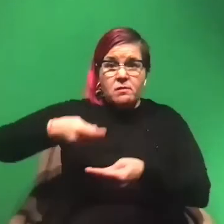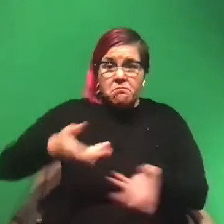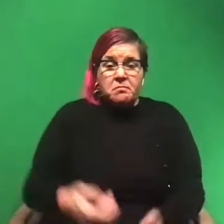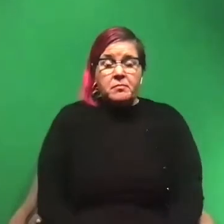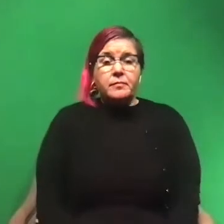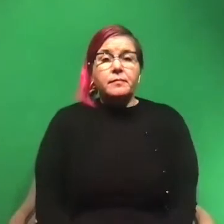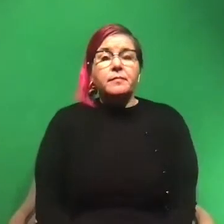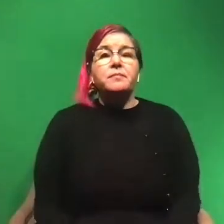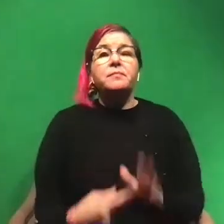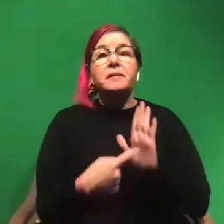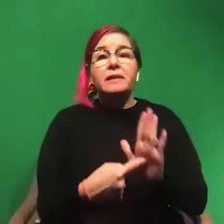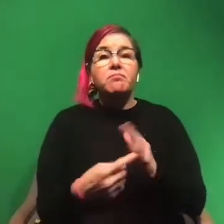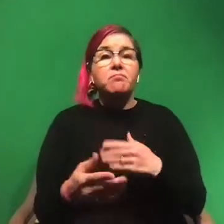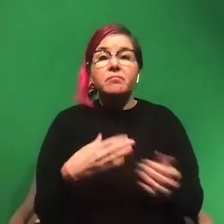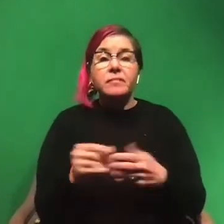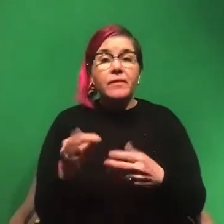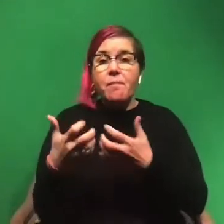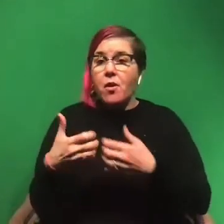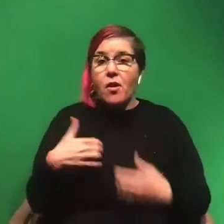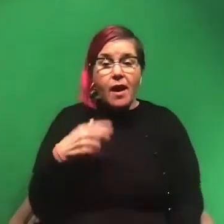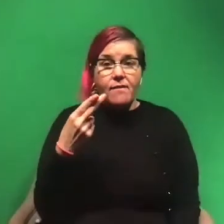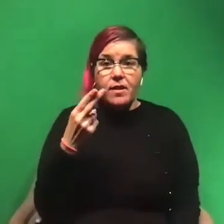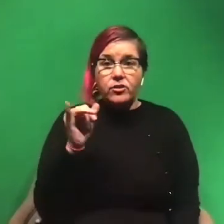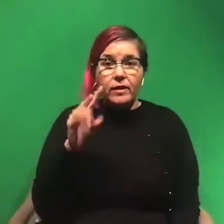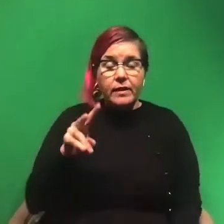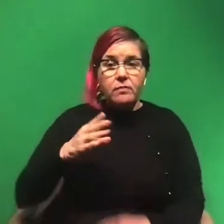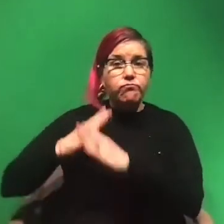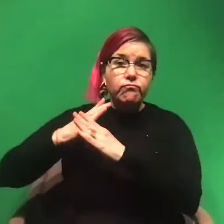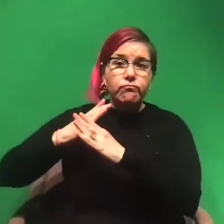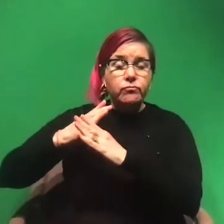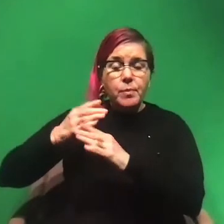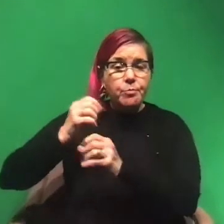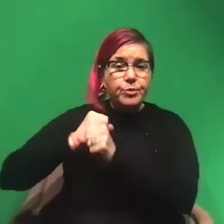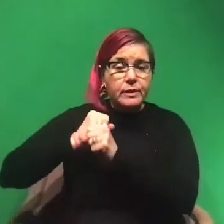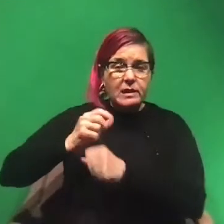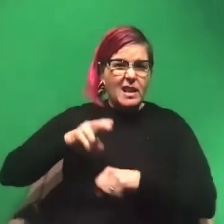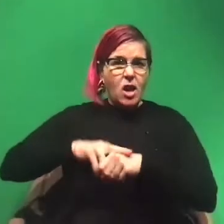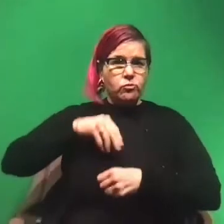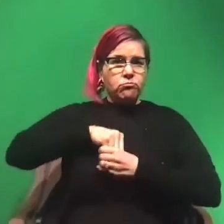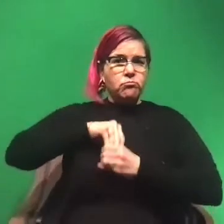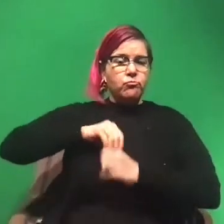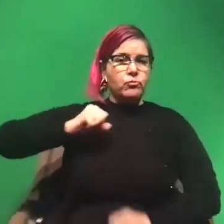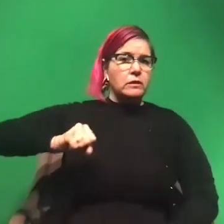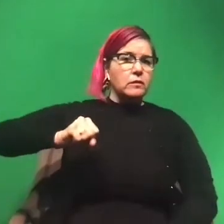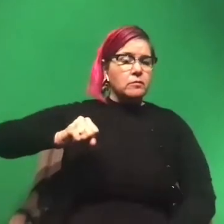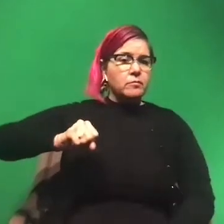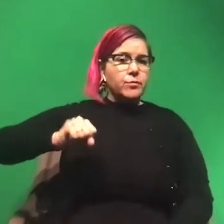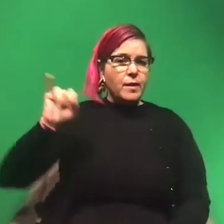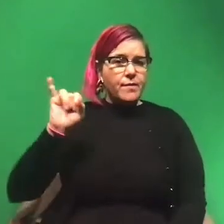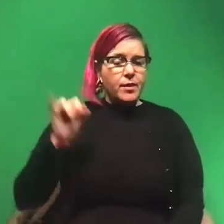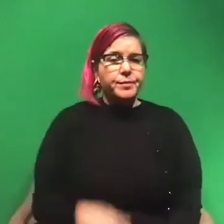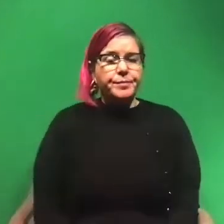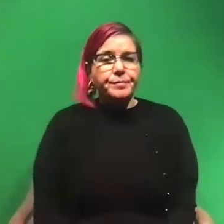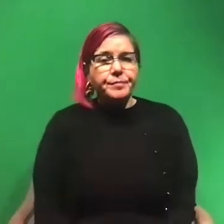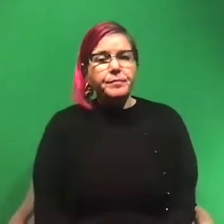So in this case, even if your partner has HIV, you can never get infected. You're naturally resistant to infection. So first part